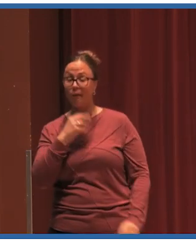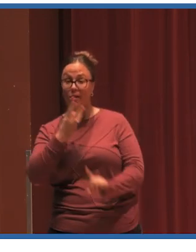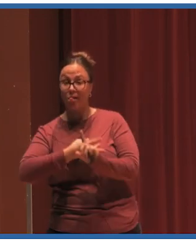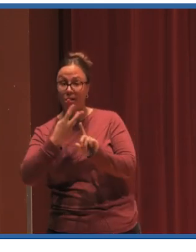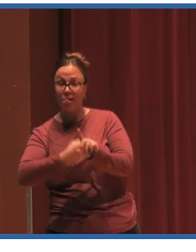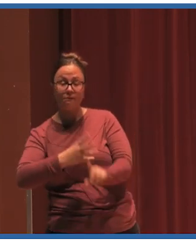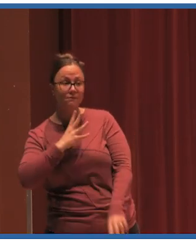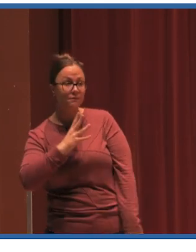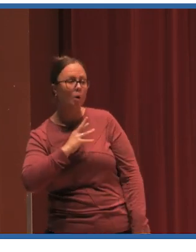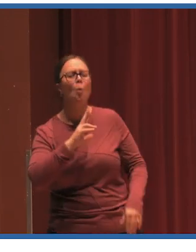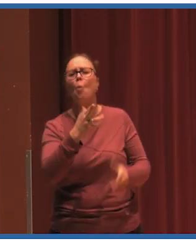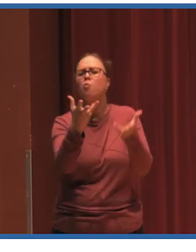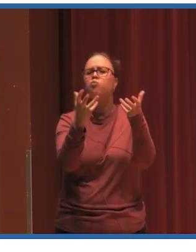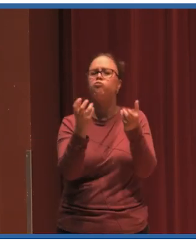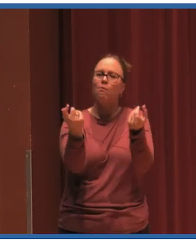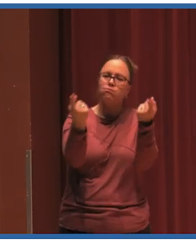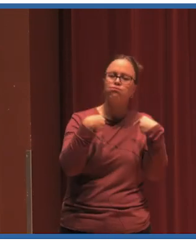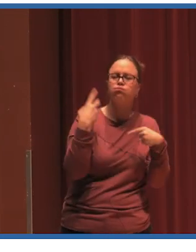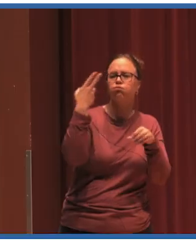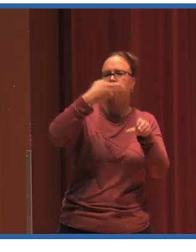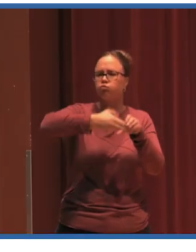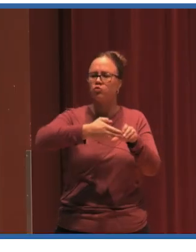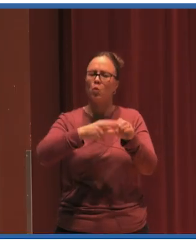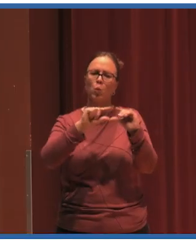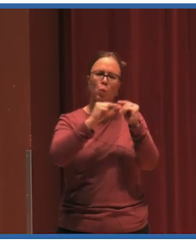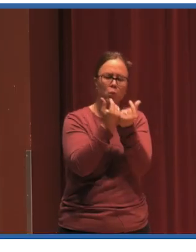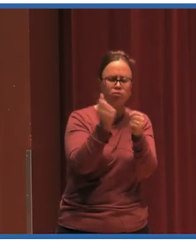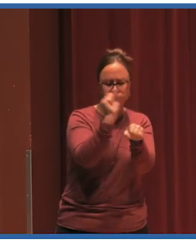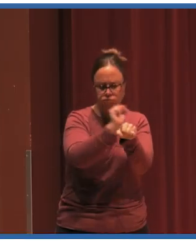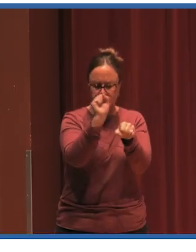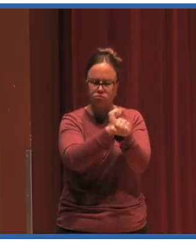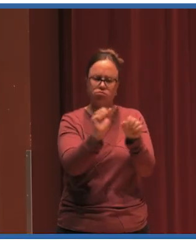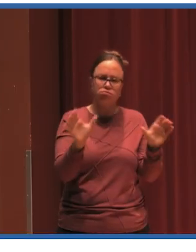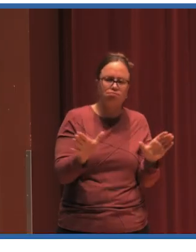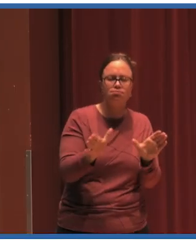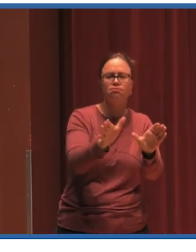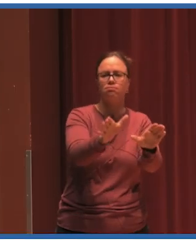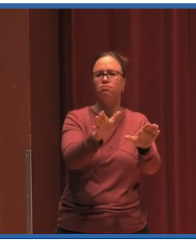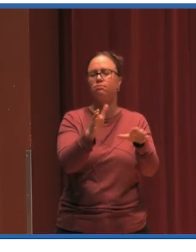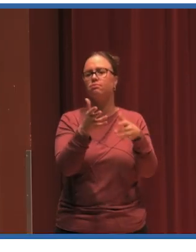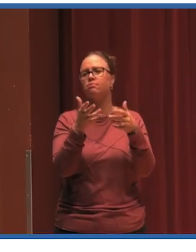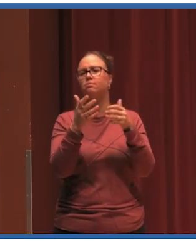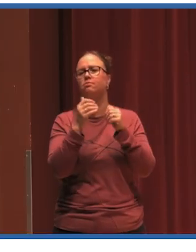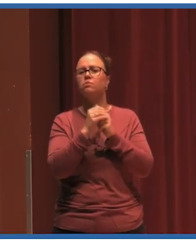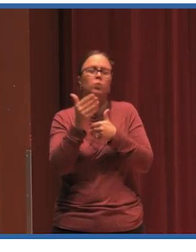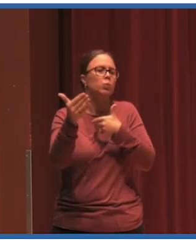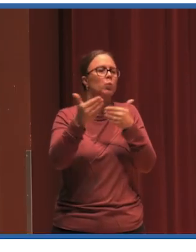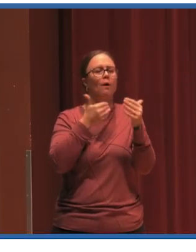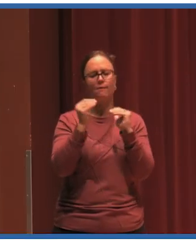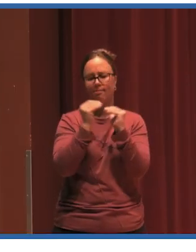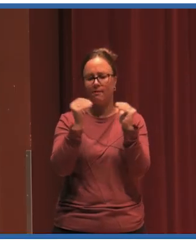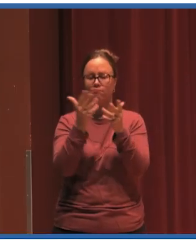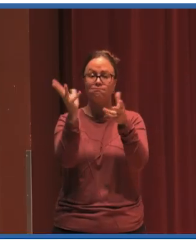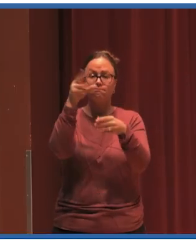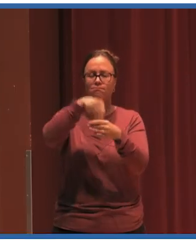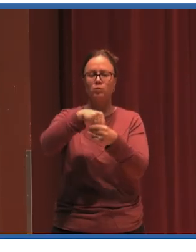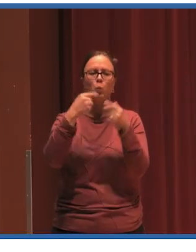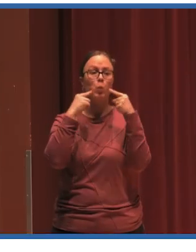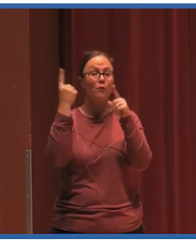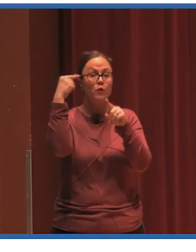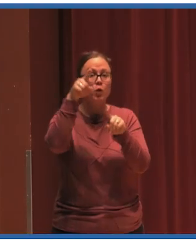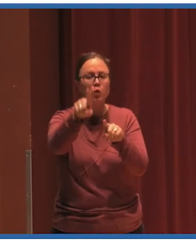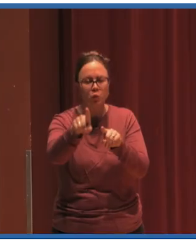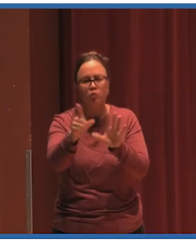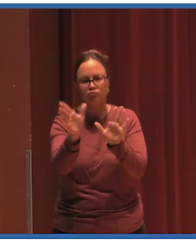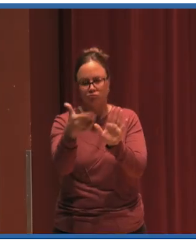cool. Or do you actually want to come in and join a task force, work with us on creating strategies and objectives? Whatever level of engagement works for you works for